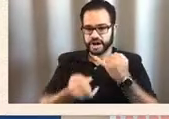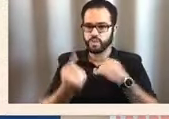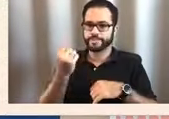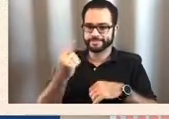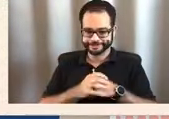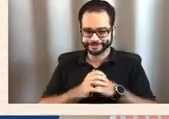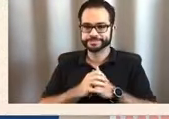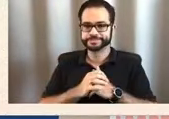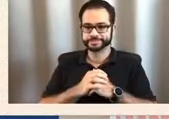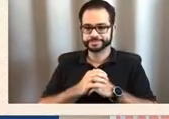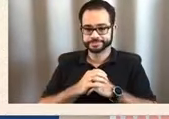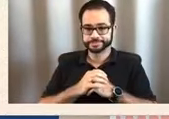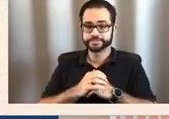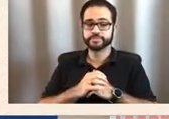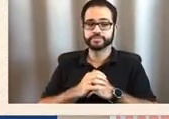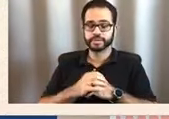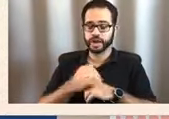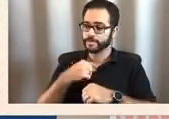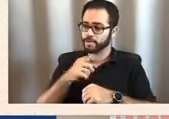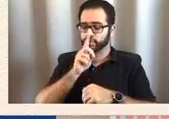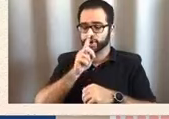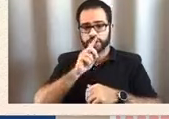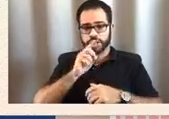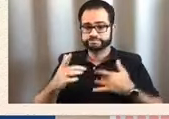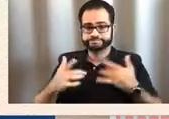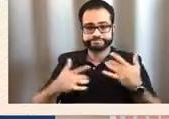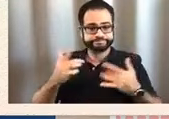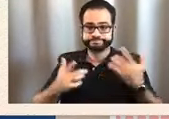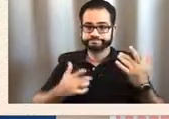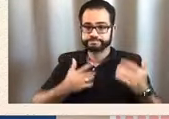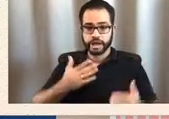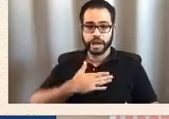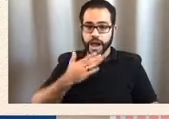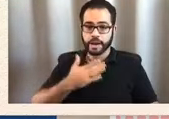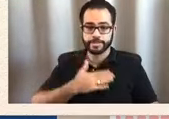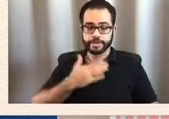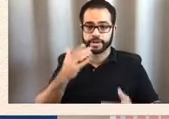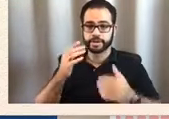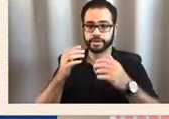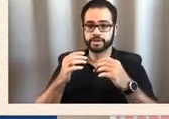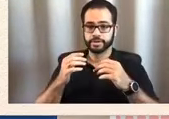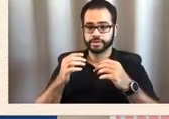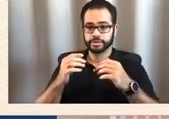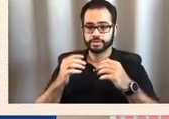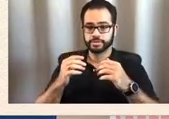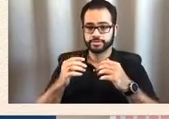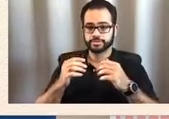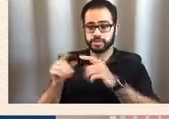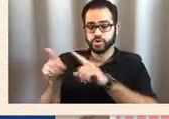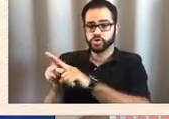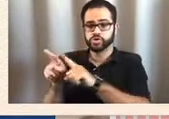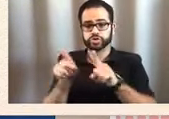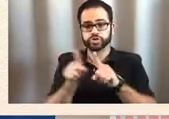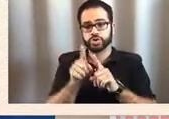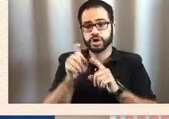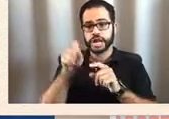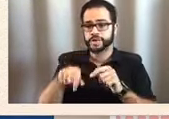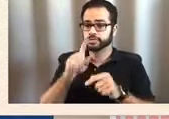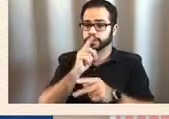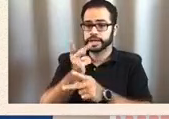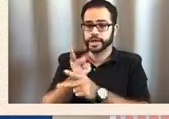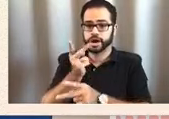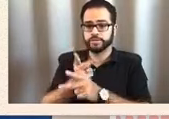I'm very thrilled with her, and you have to watch out if you use